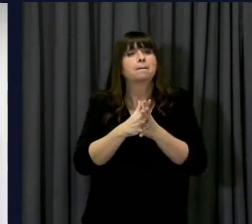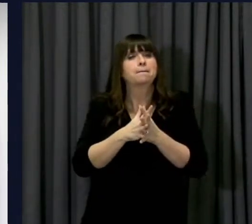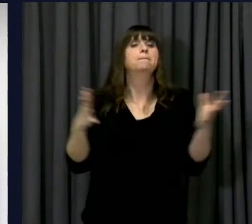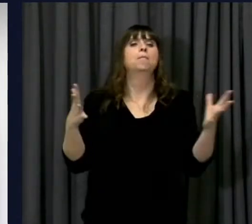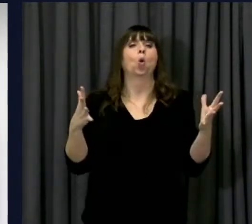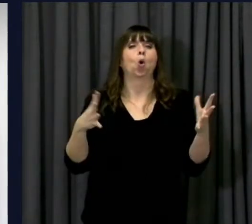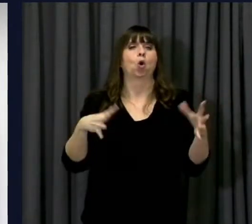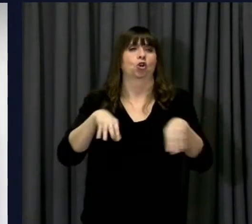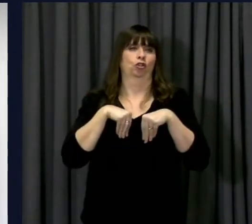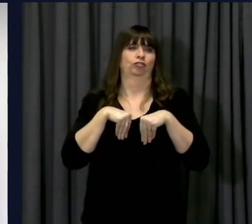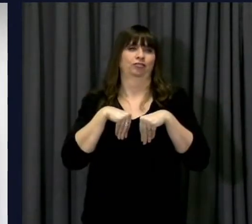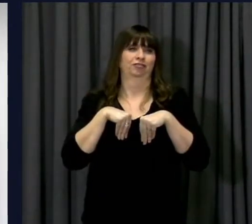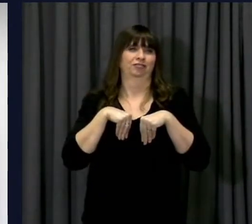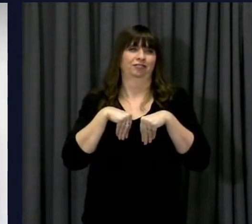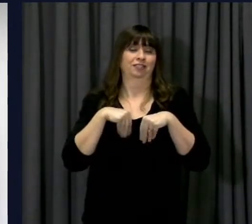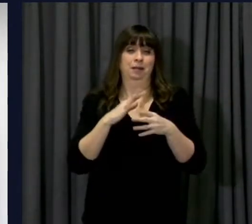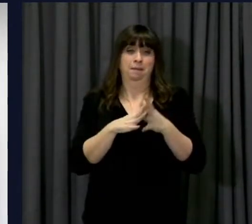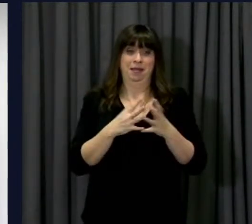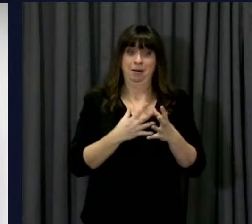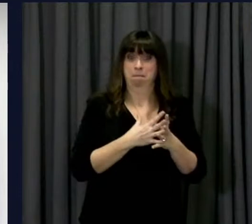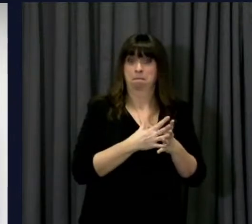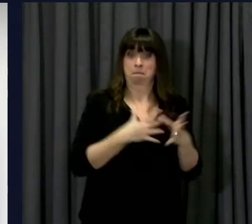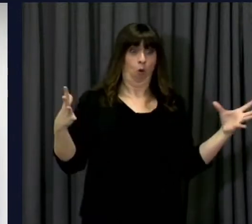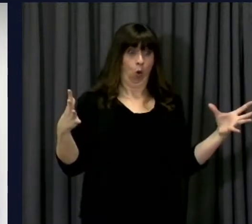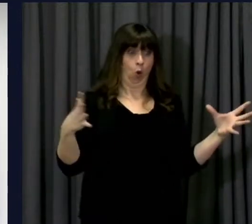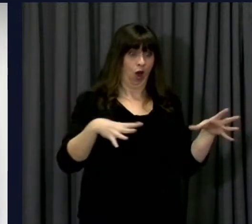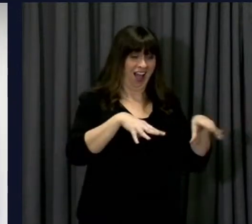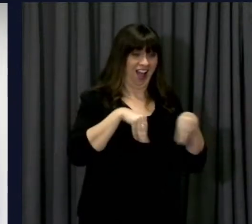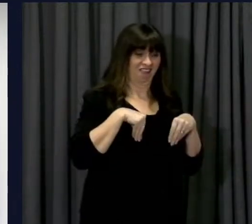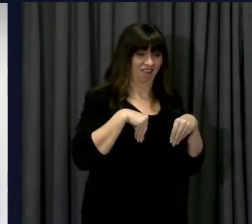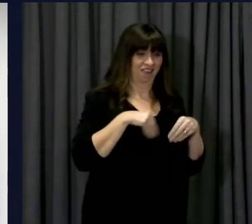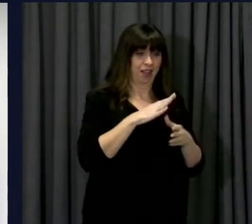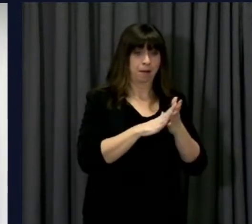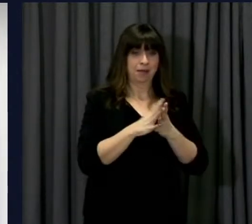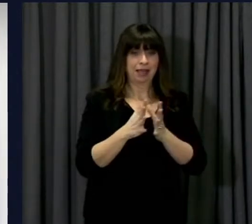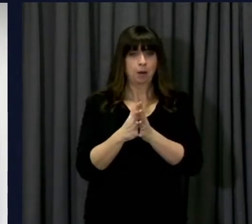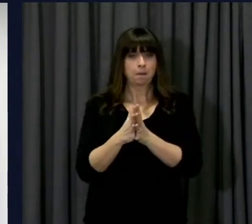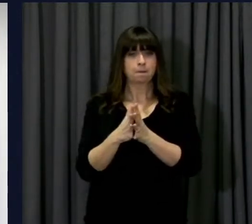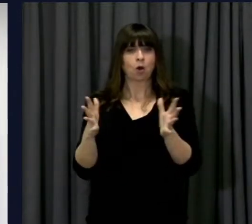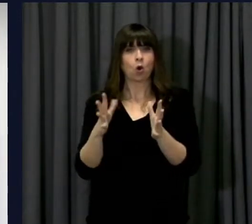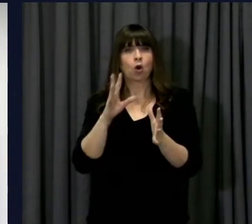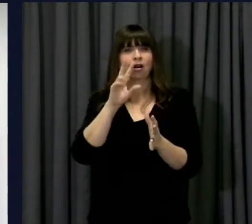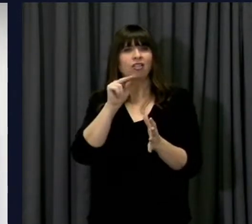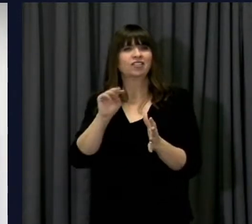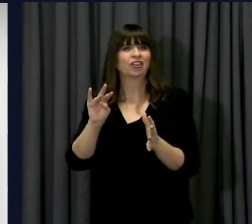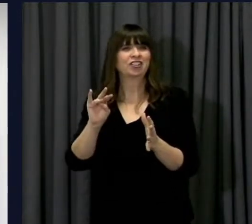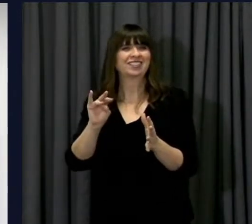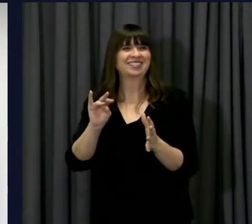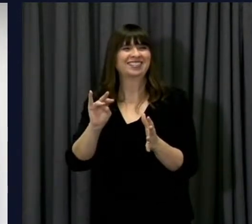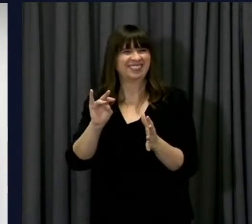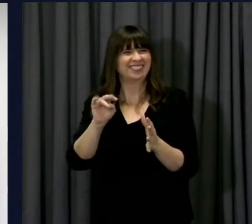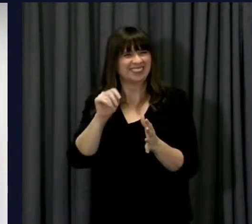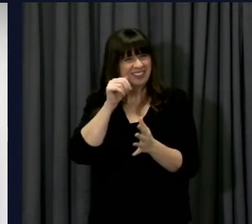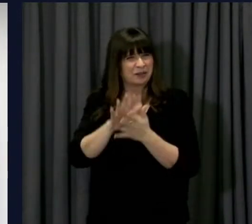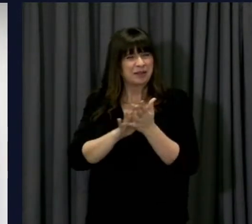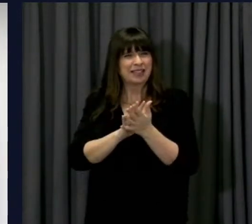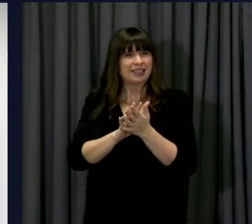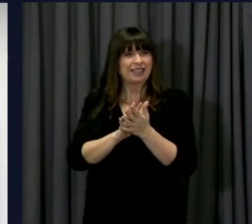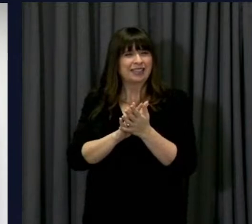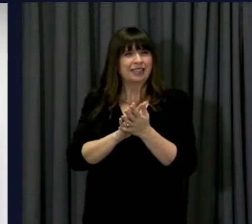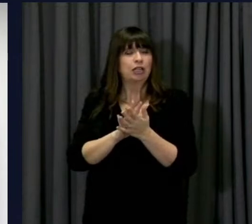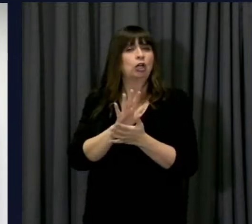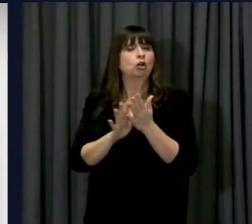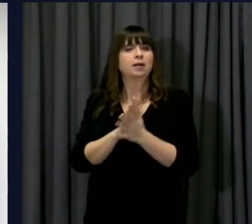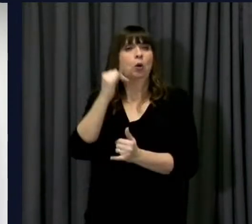coronavirus, and so that relatively small percentage will mean more people in terms of numbers. If you think about it, community transmission rates, positivity